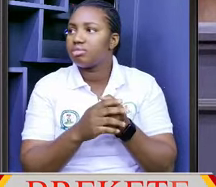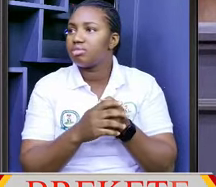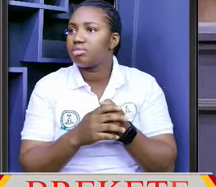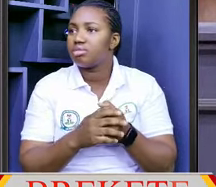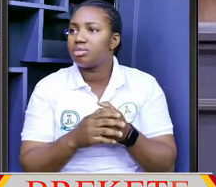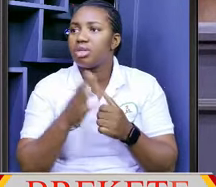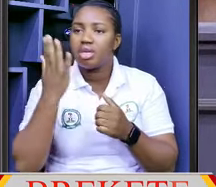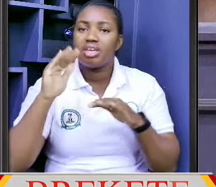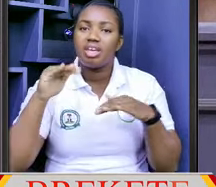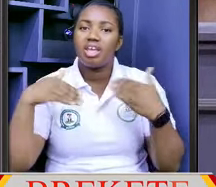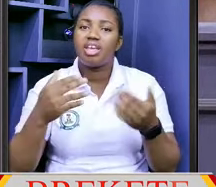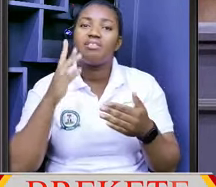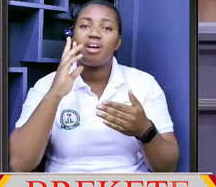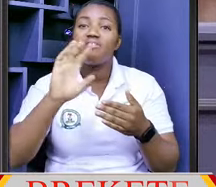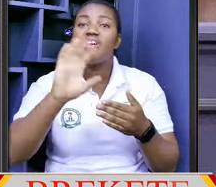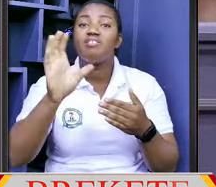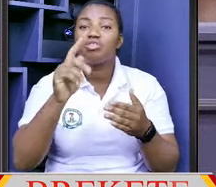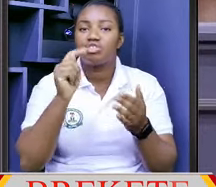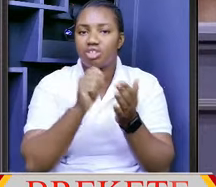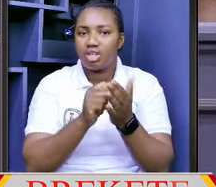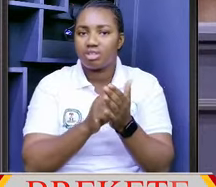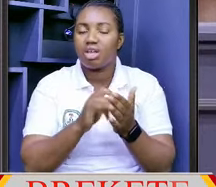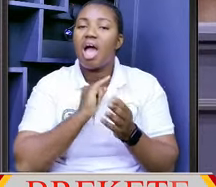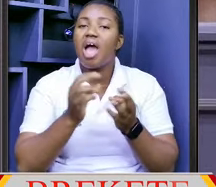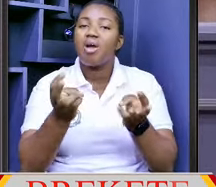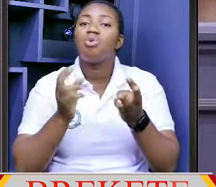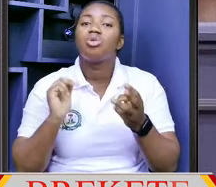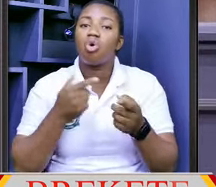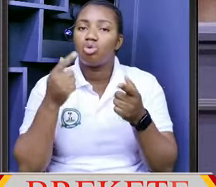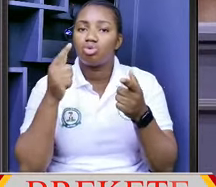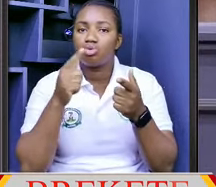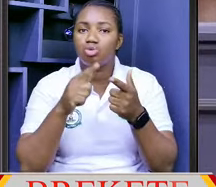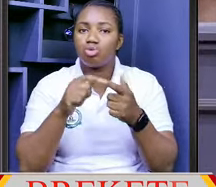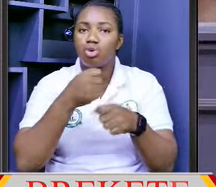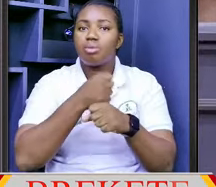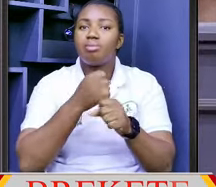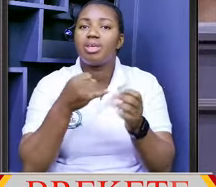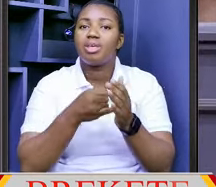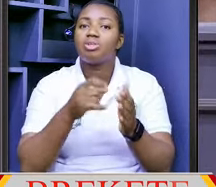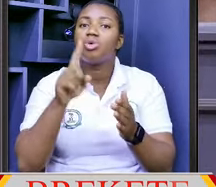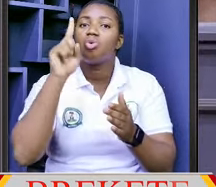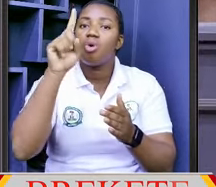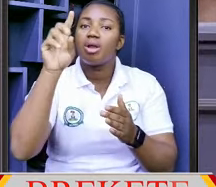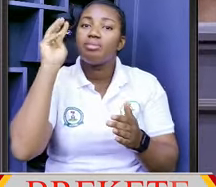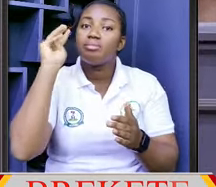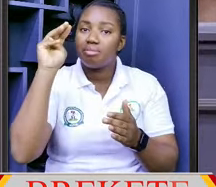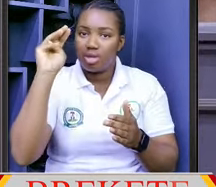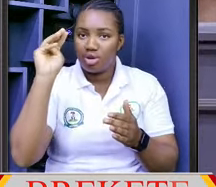her 500,000. Yes, sir. I want us to make it 1 million naira. So,